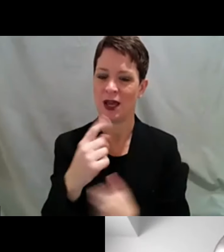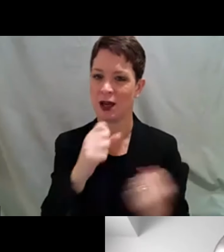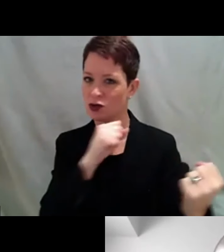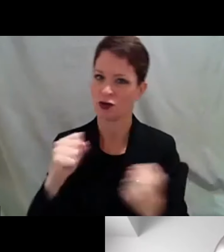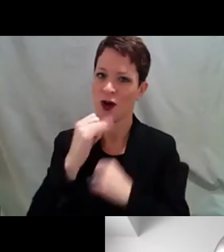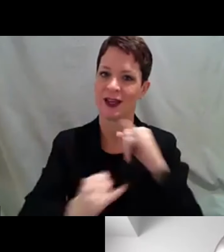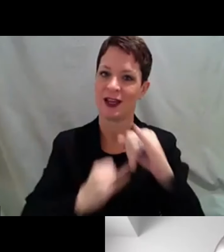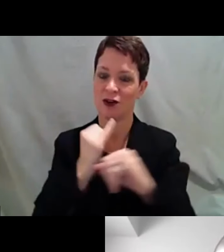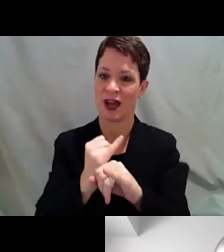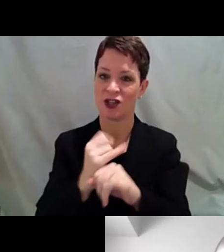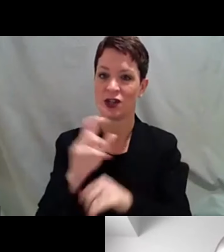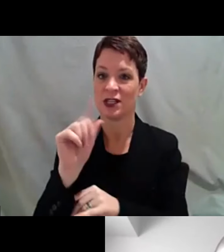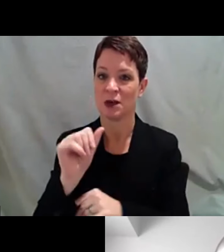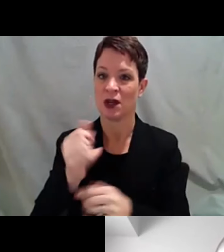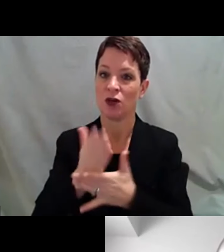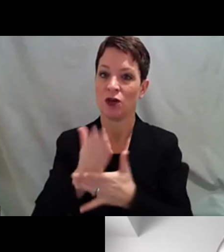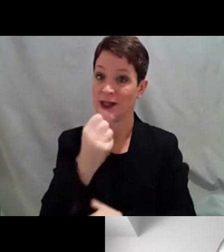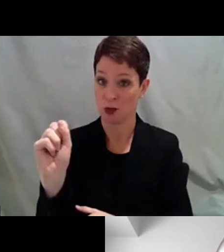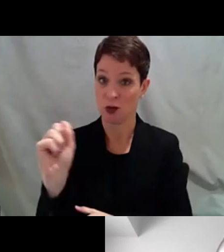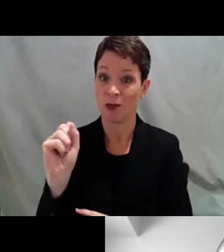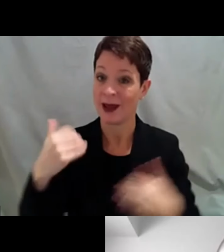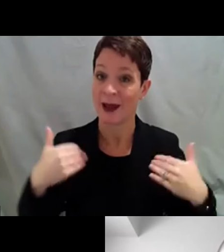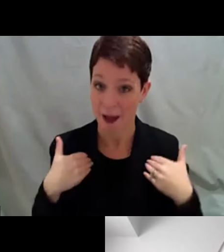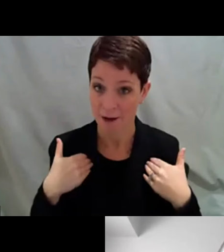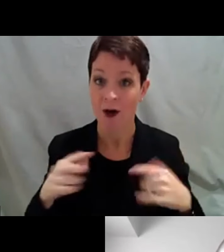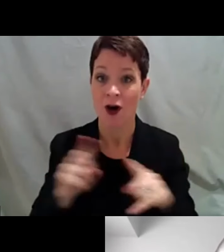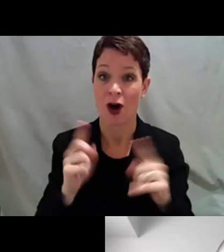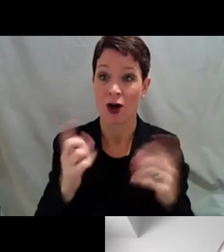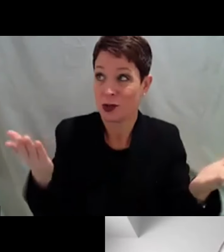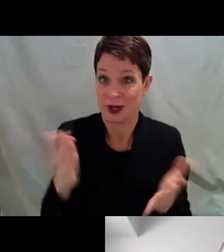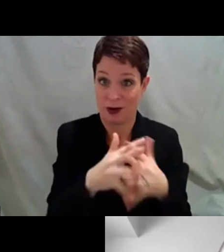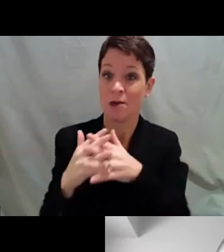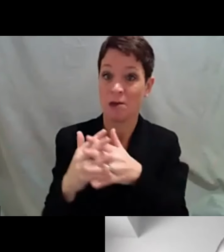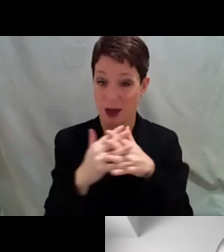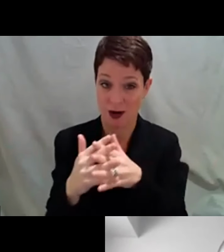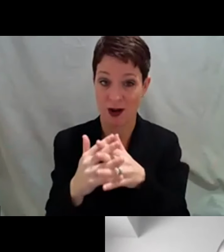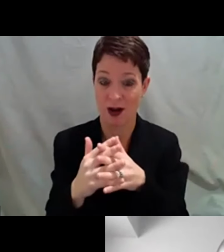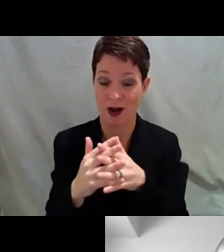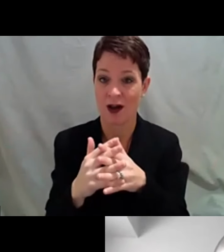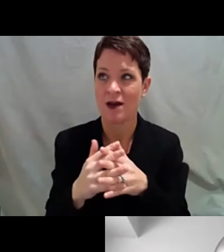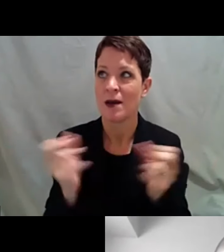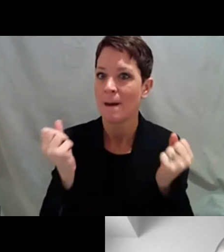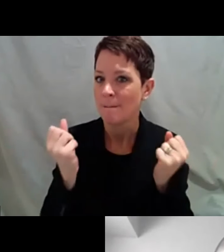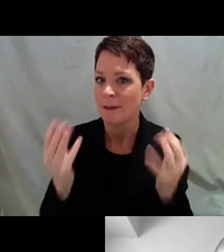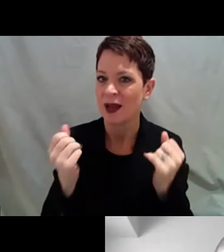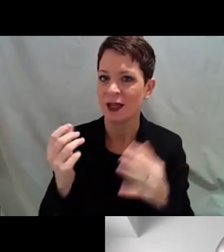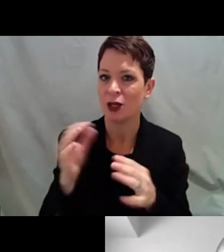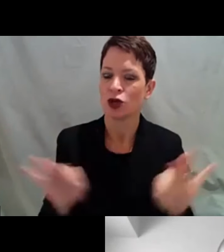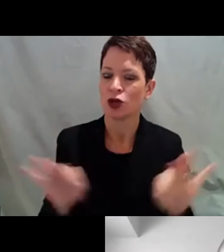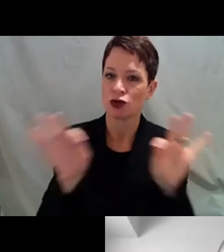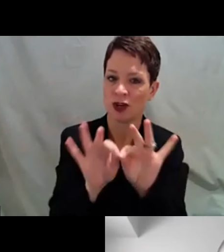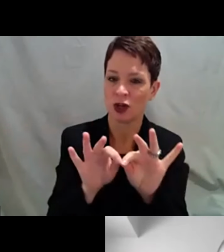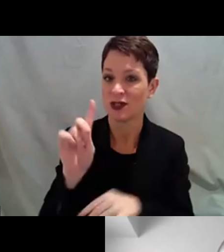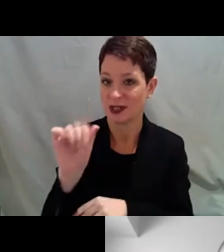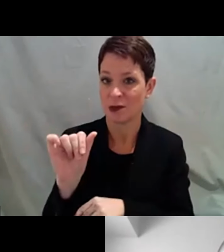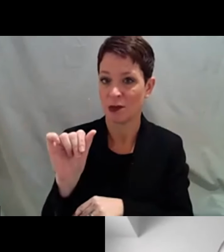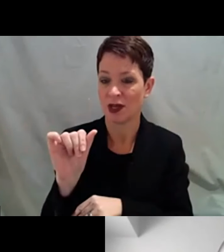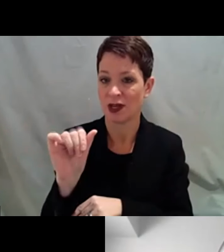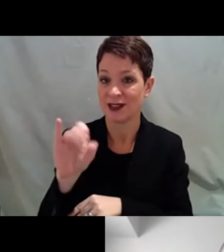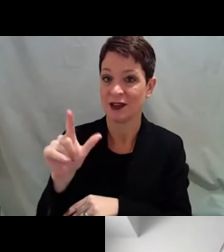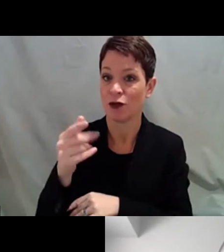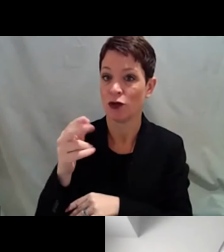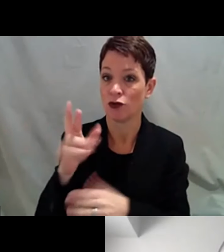international disability rights movement, and we have here in this country any number of critical disability civil